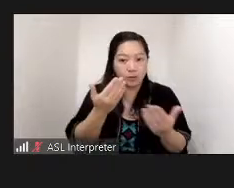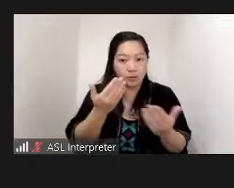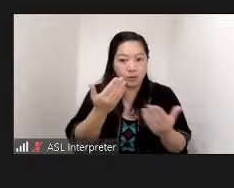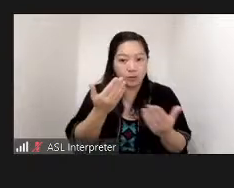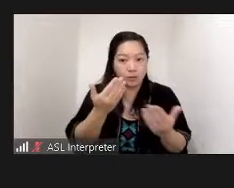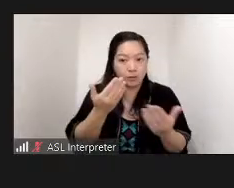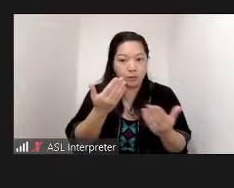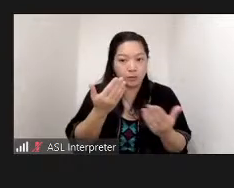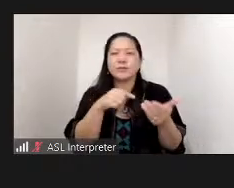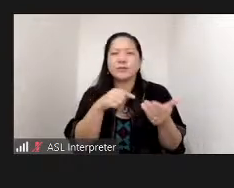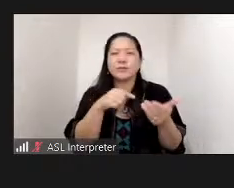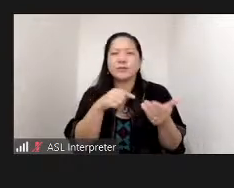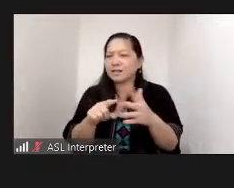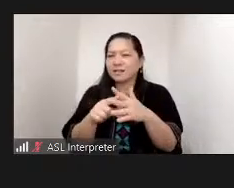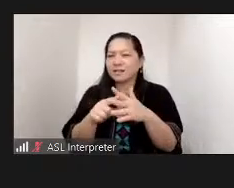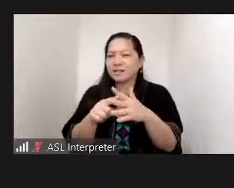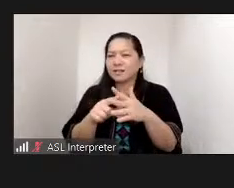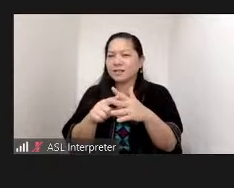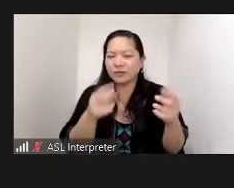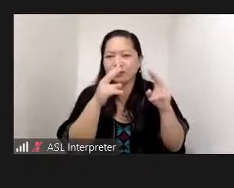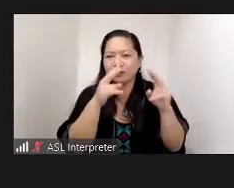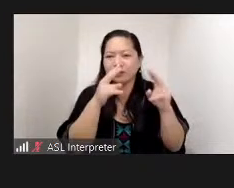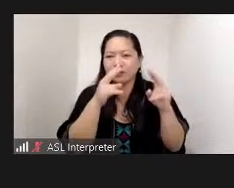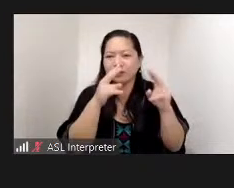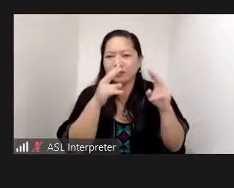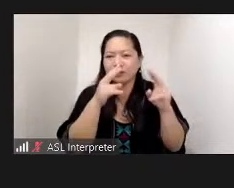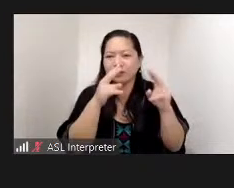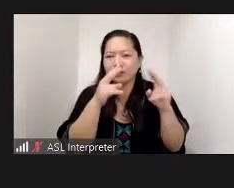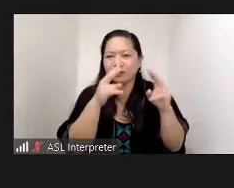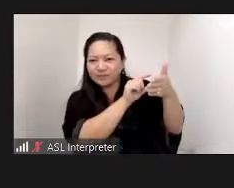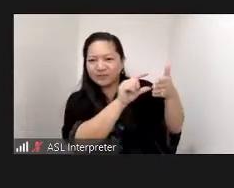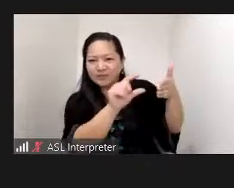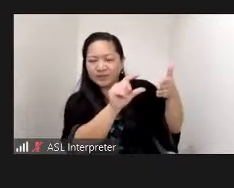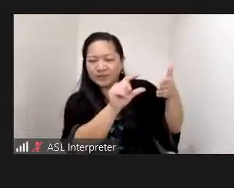and start on the. That's the wrong one.